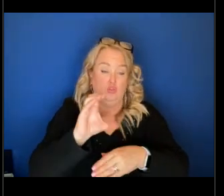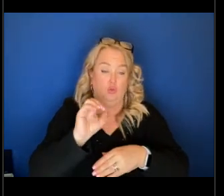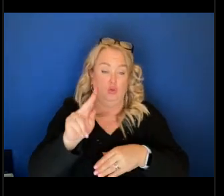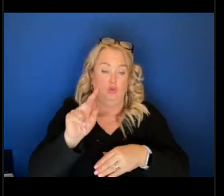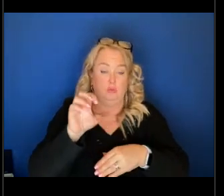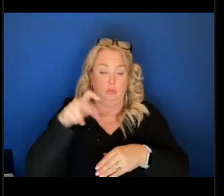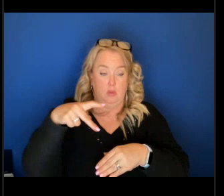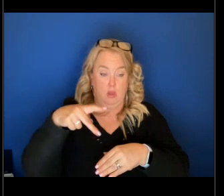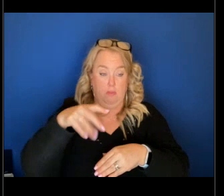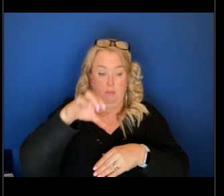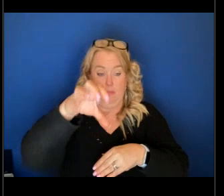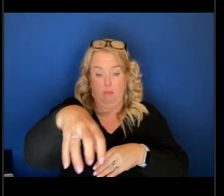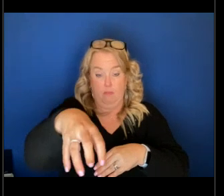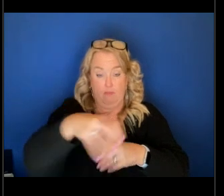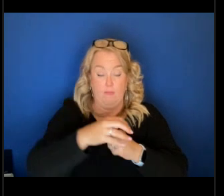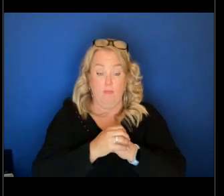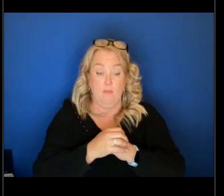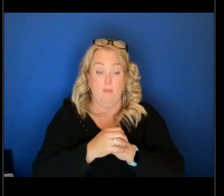base.